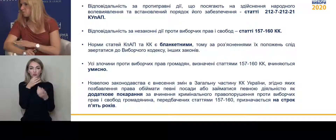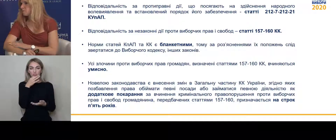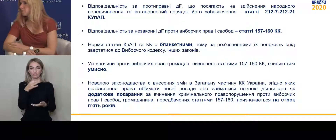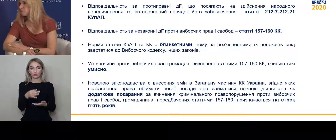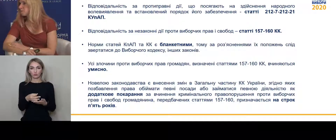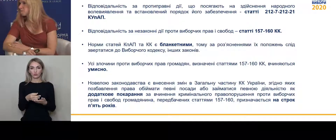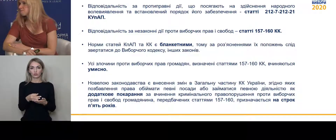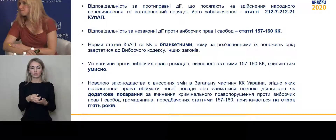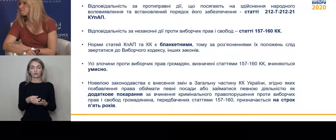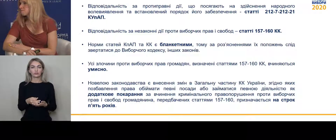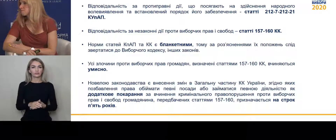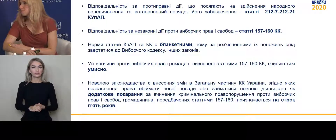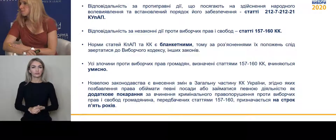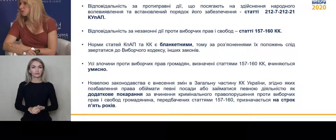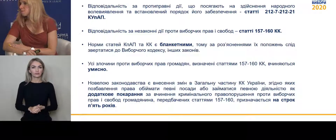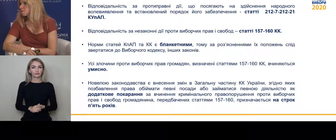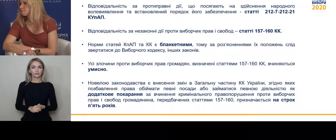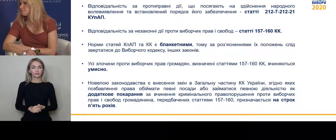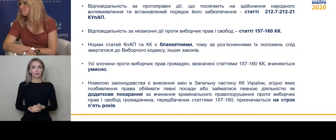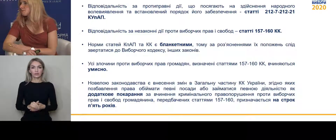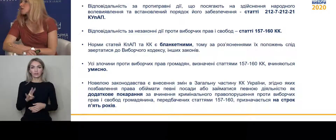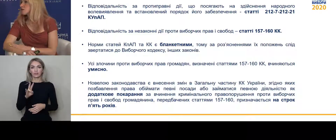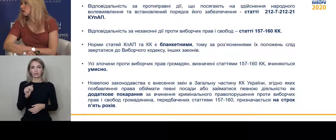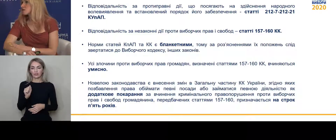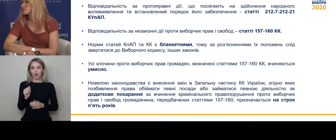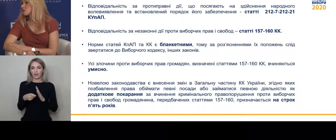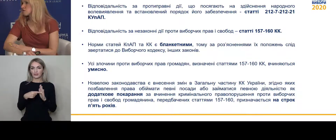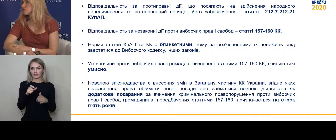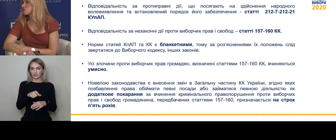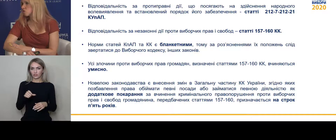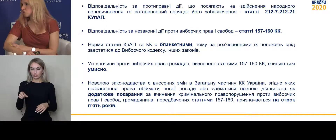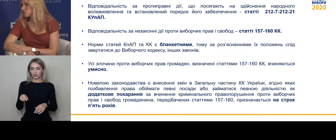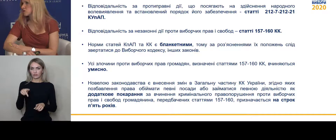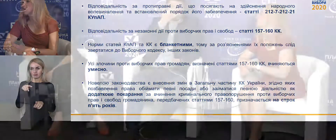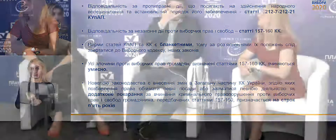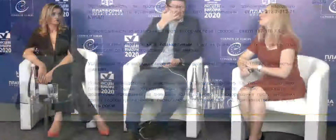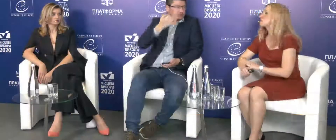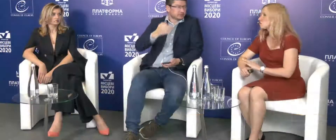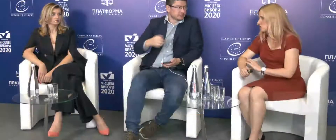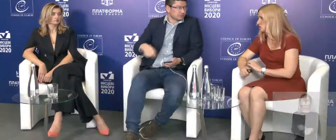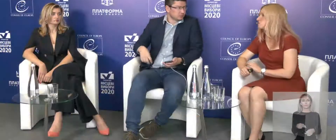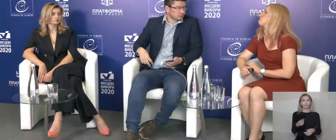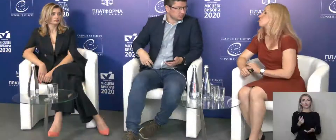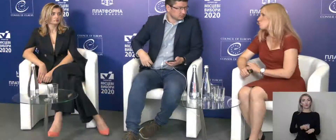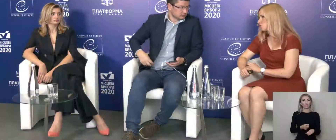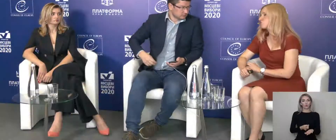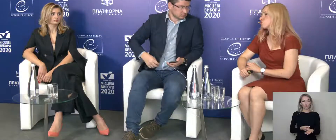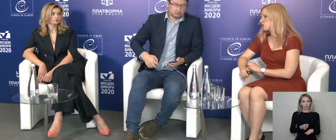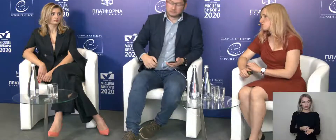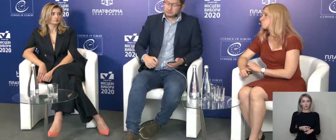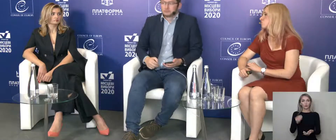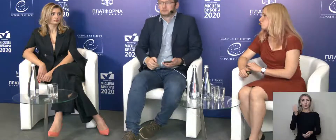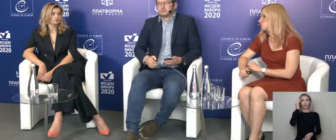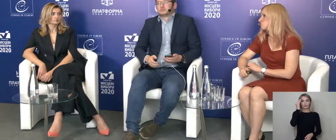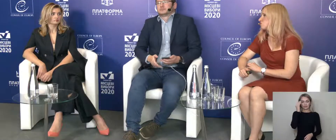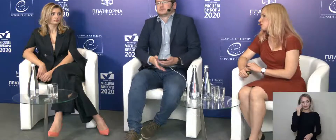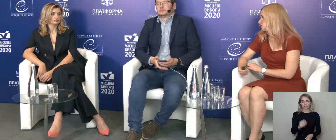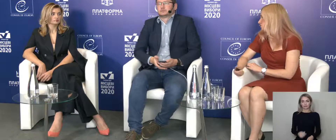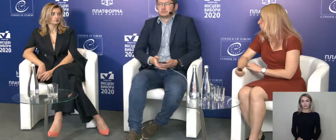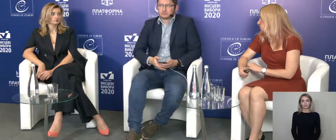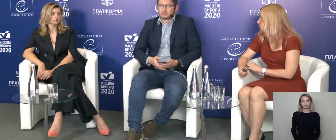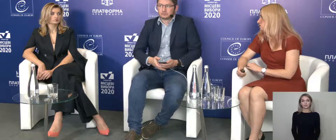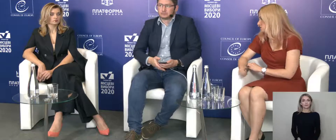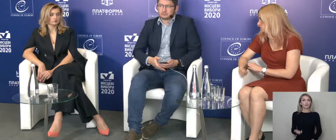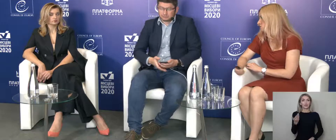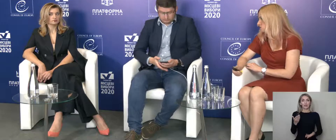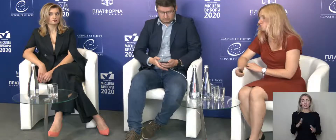false information as to the reports is one of them. So that's additional burden of proof to